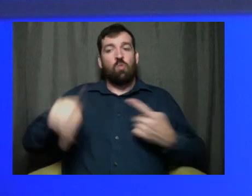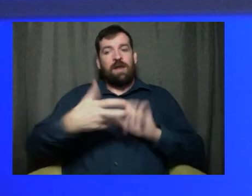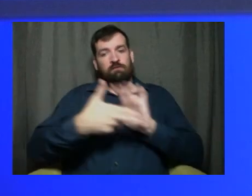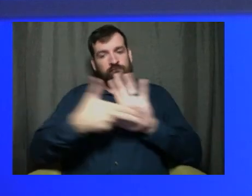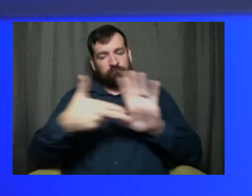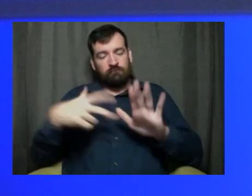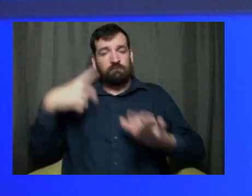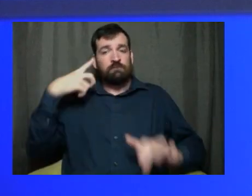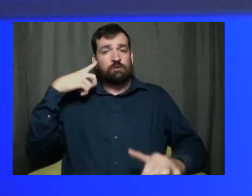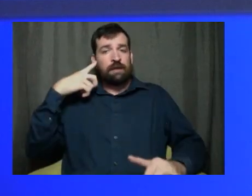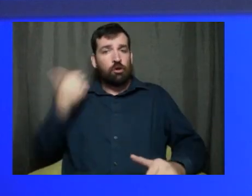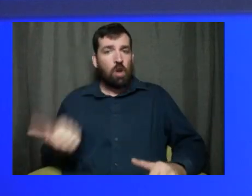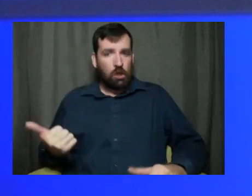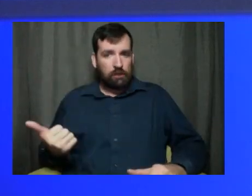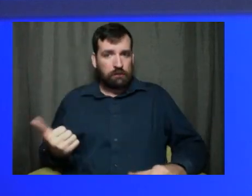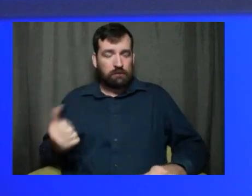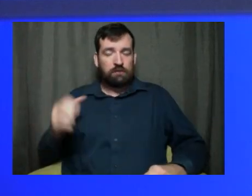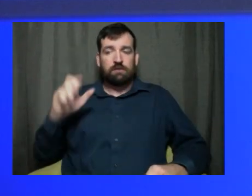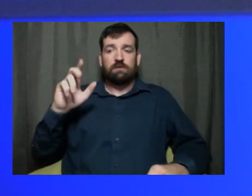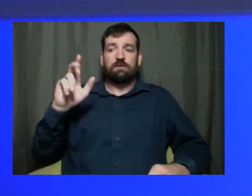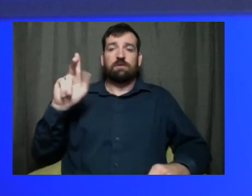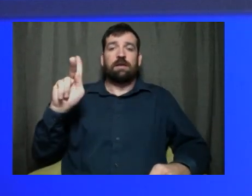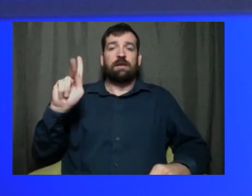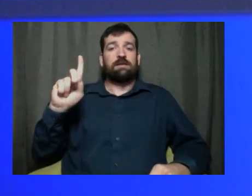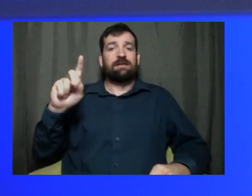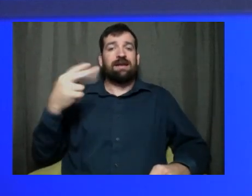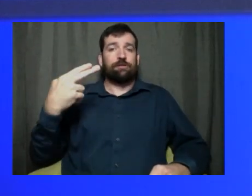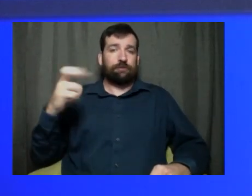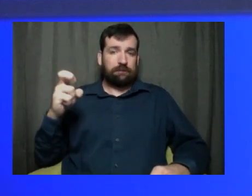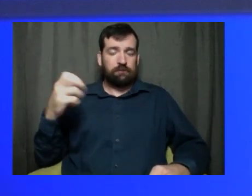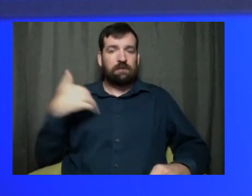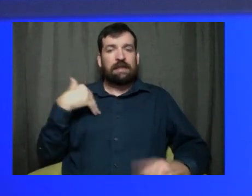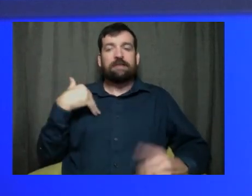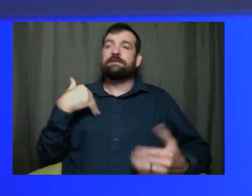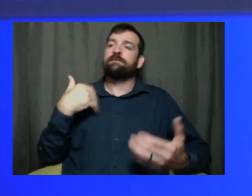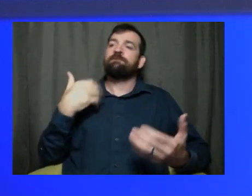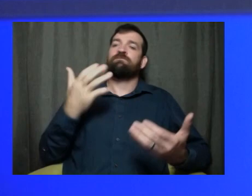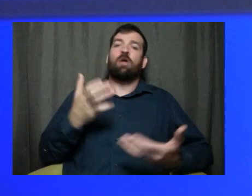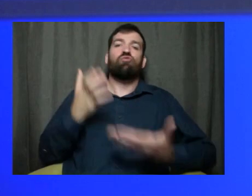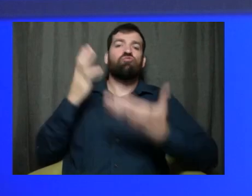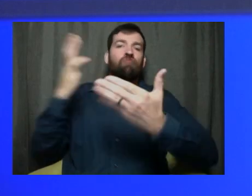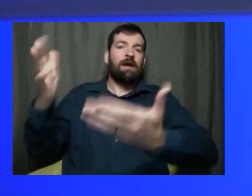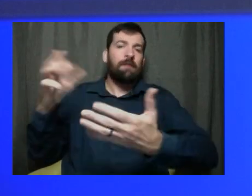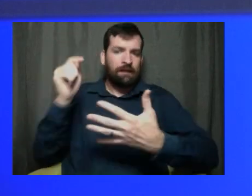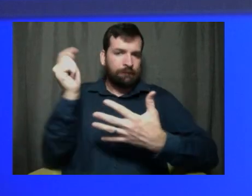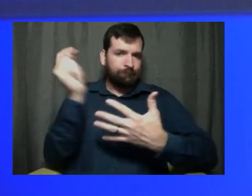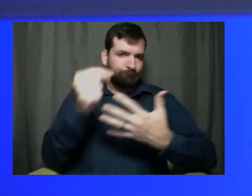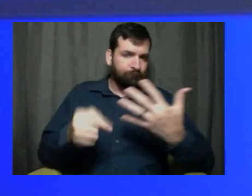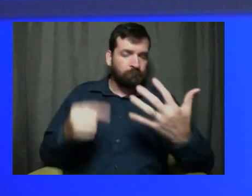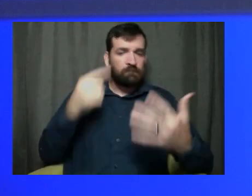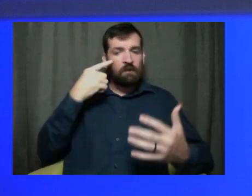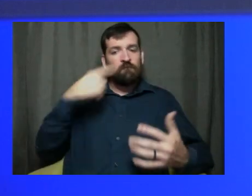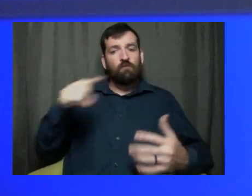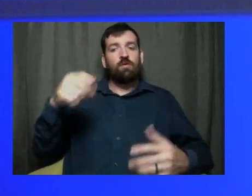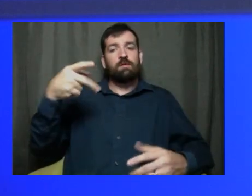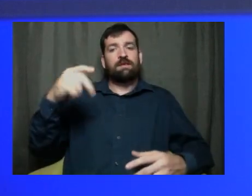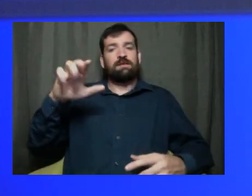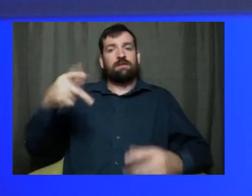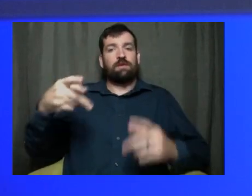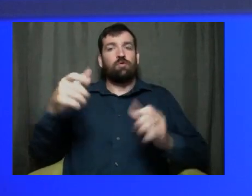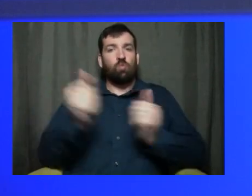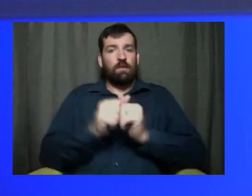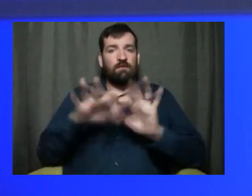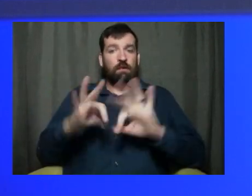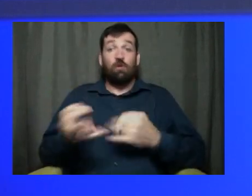loss, KDHE has a recommended set of things that the primary care provider is doing with the families, and one of those is